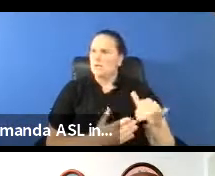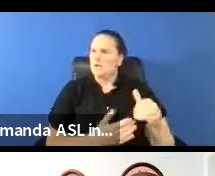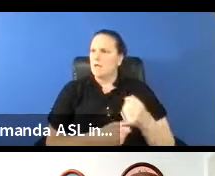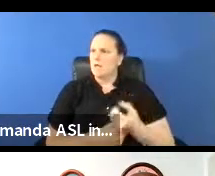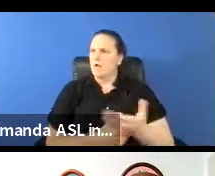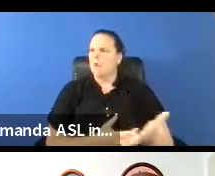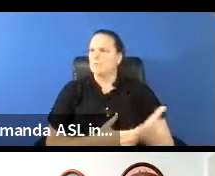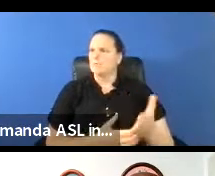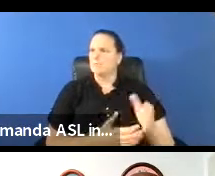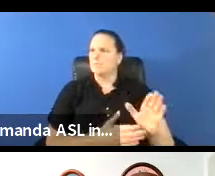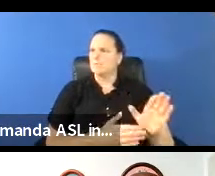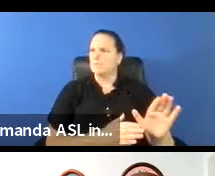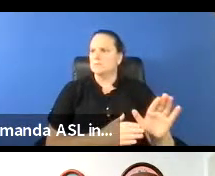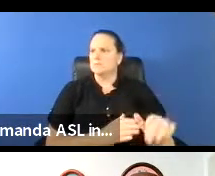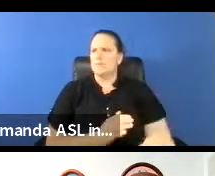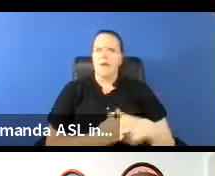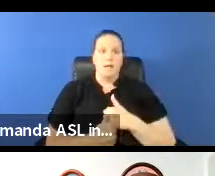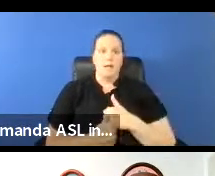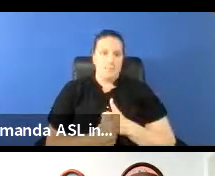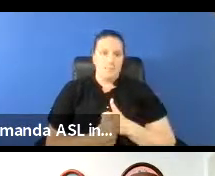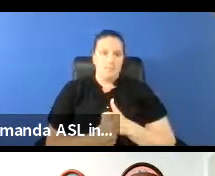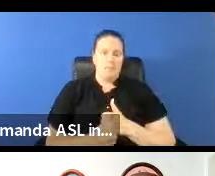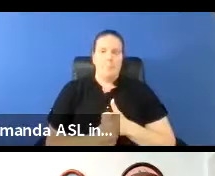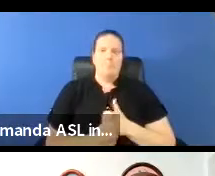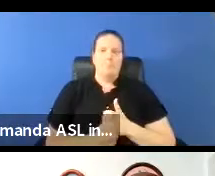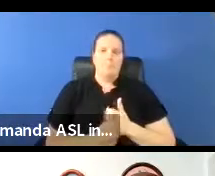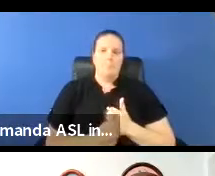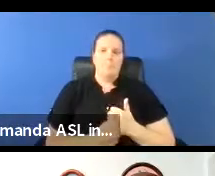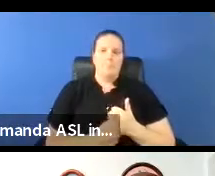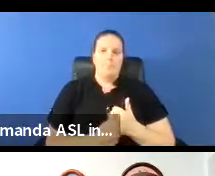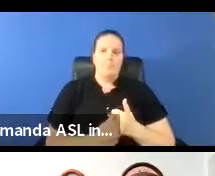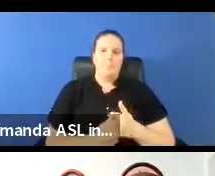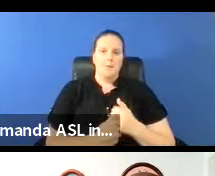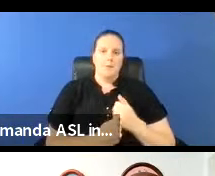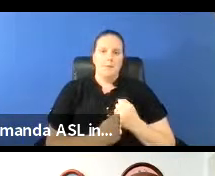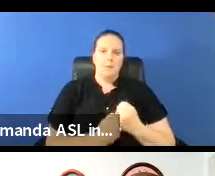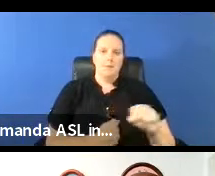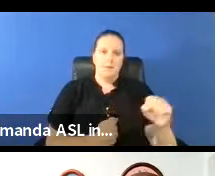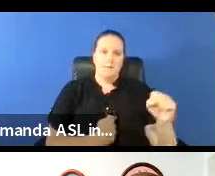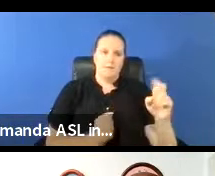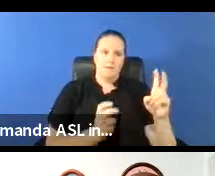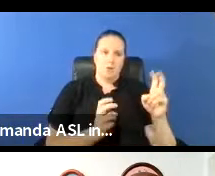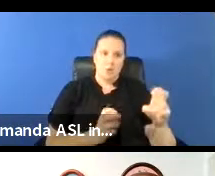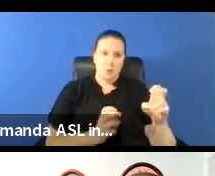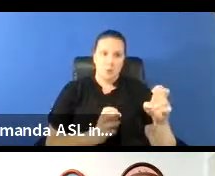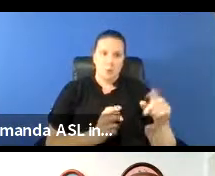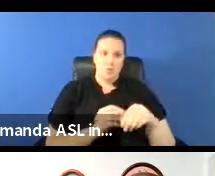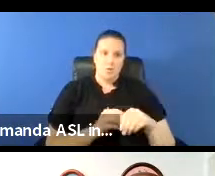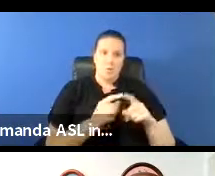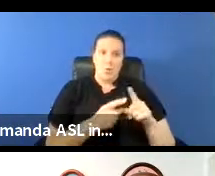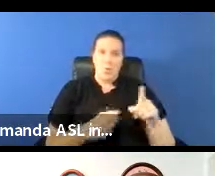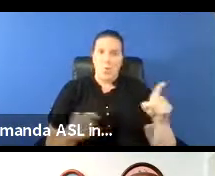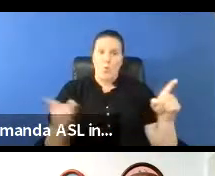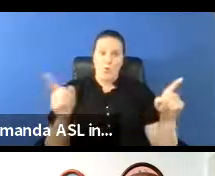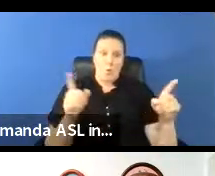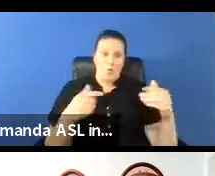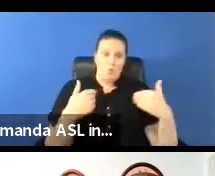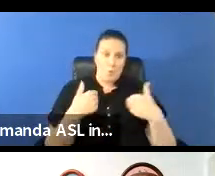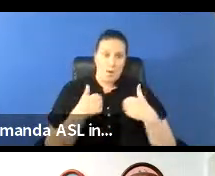the backups and the safety issues in the corridor is that you have